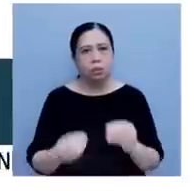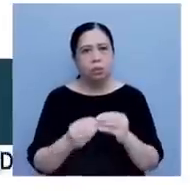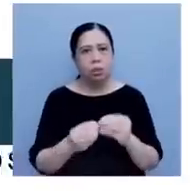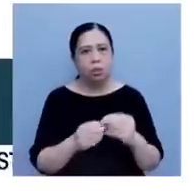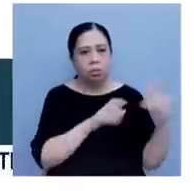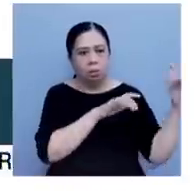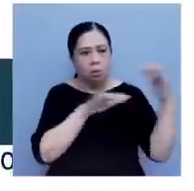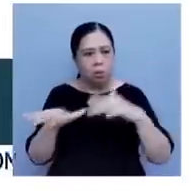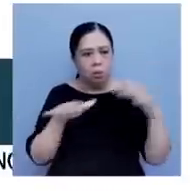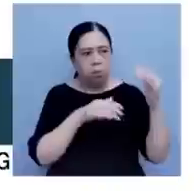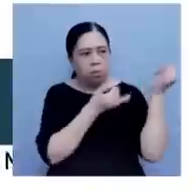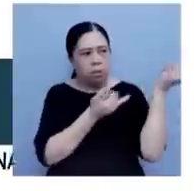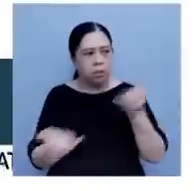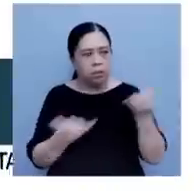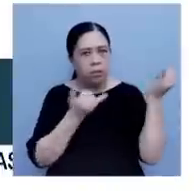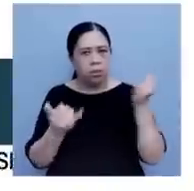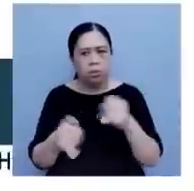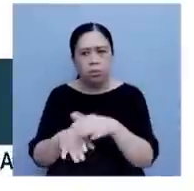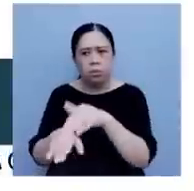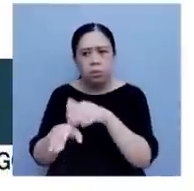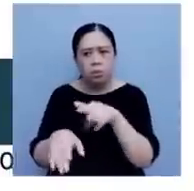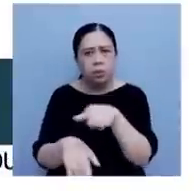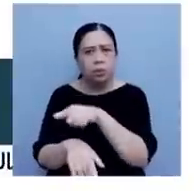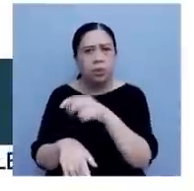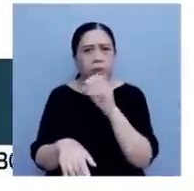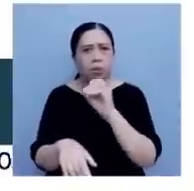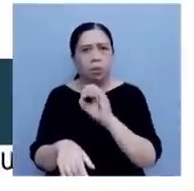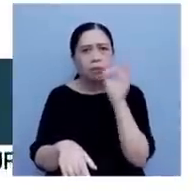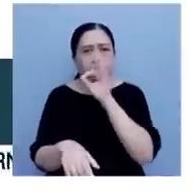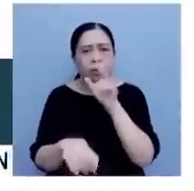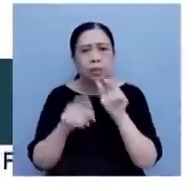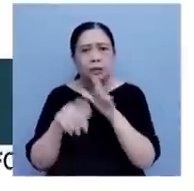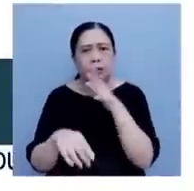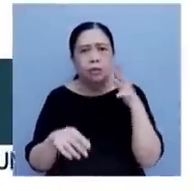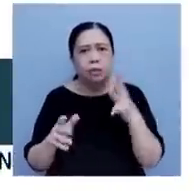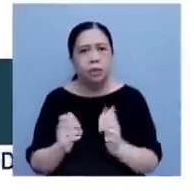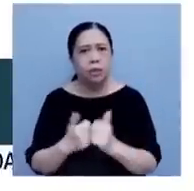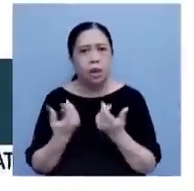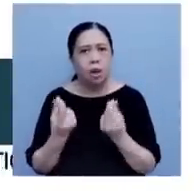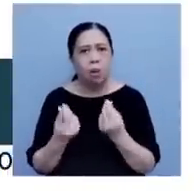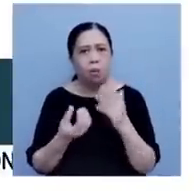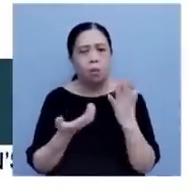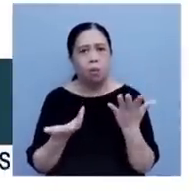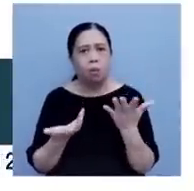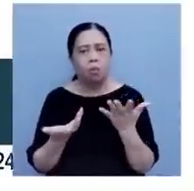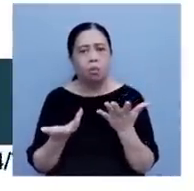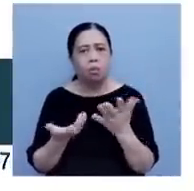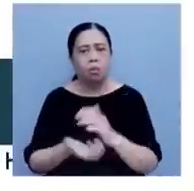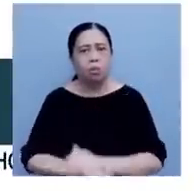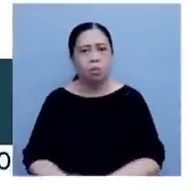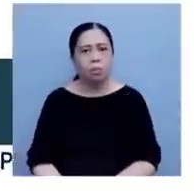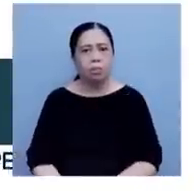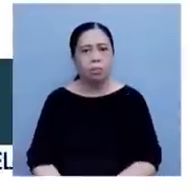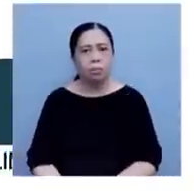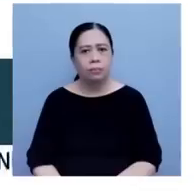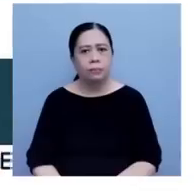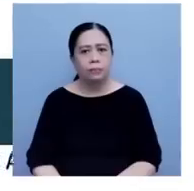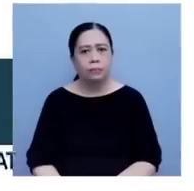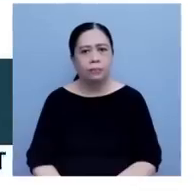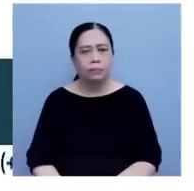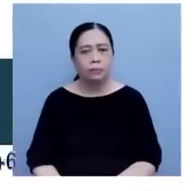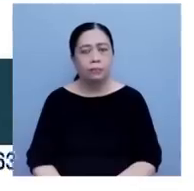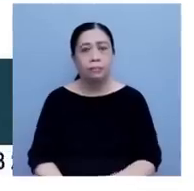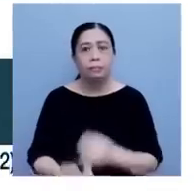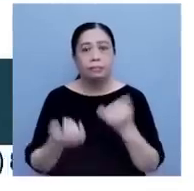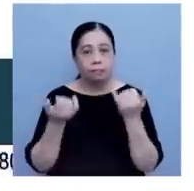market once again to the detriment of our very own farmers, Congresswoman? So, well, okay, right